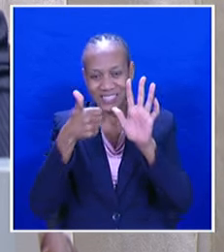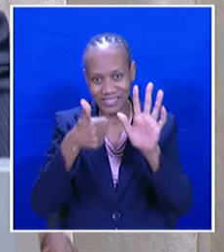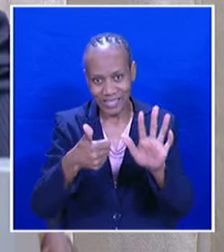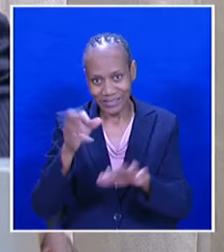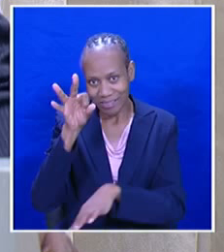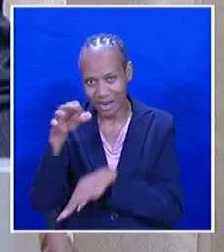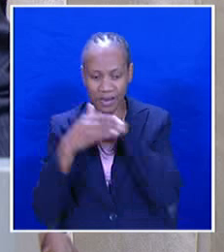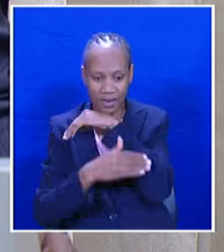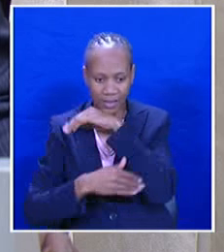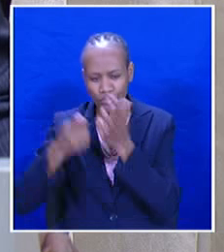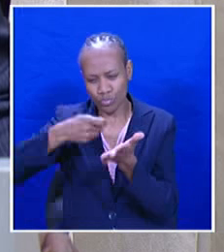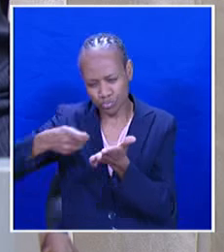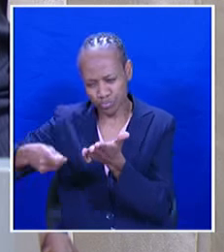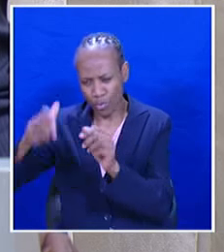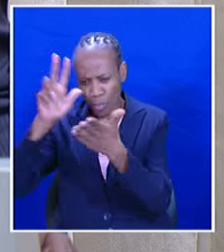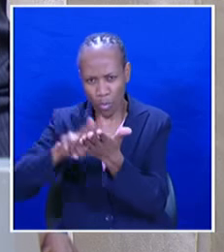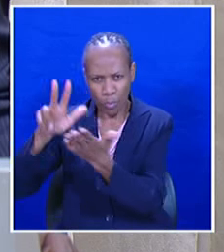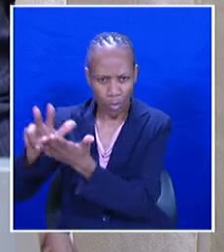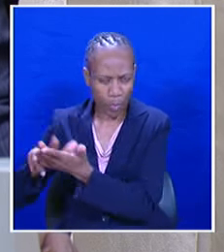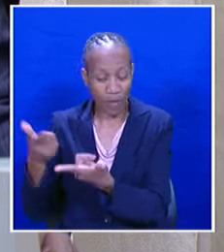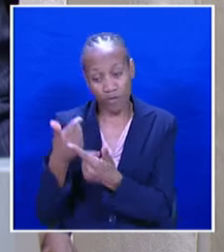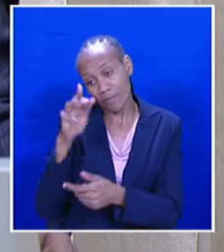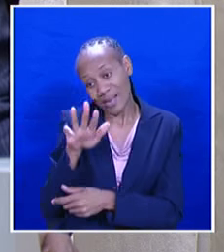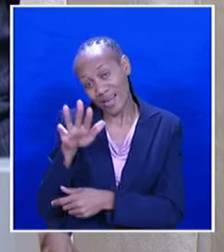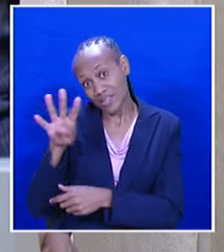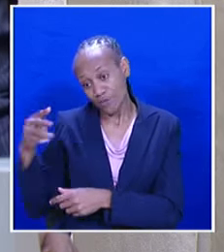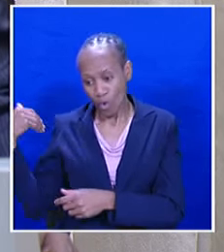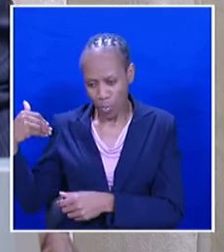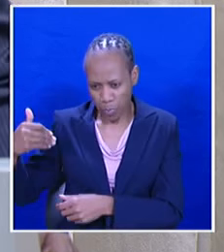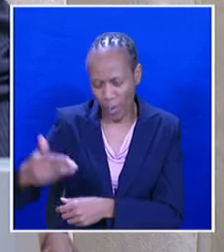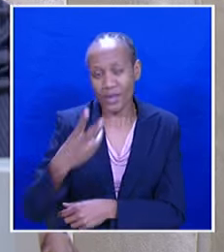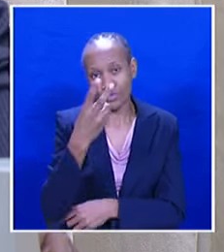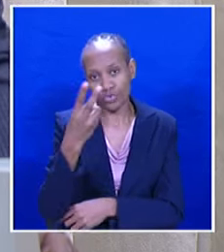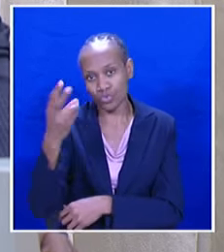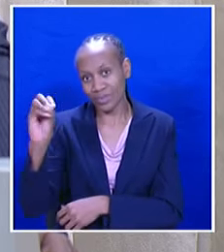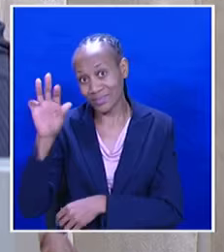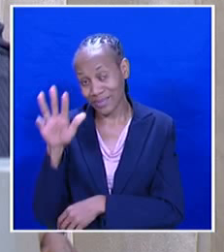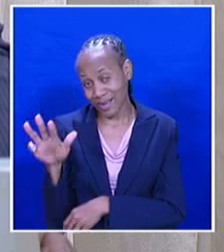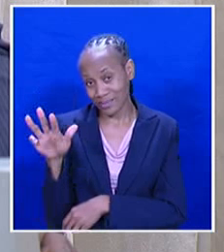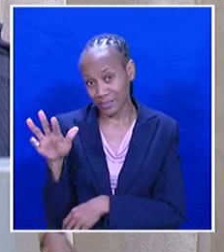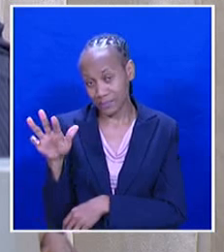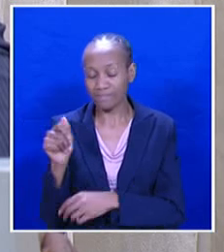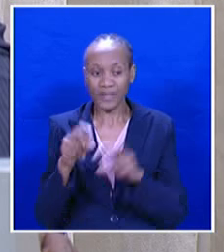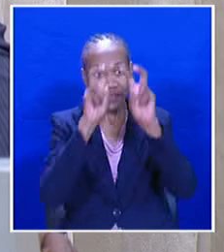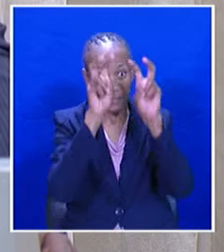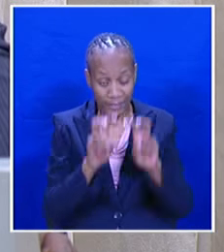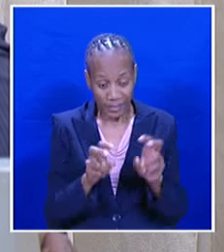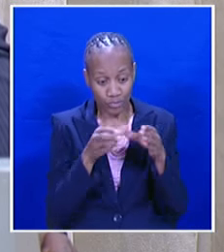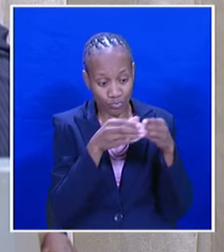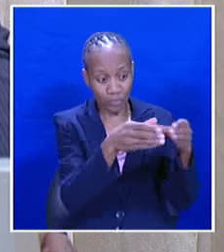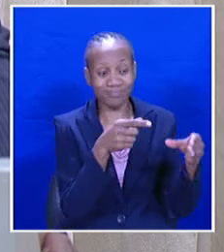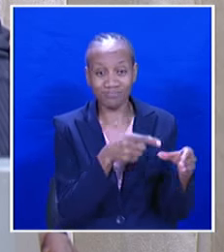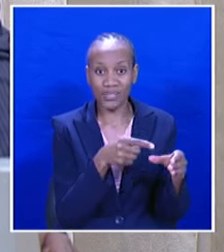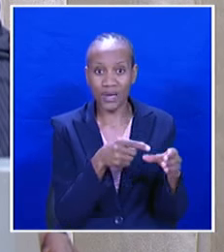From 1994 until 2009, the energy portfolio was part of the Department of Minerals